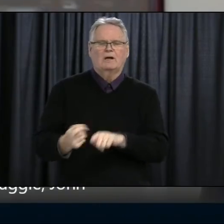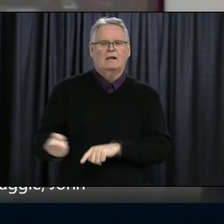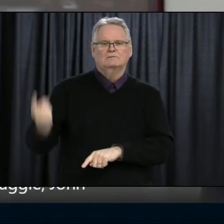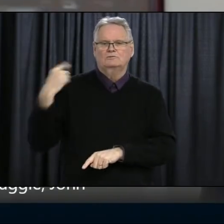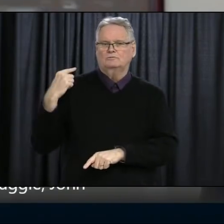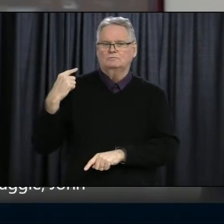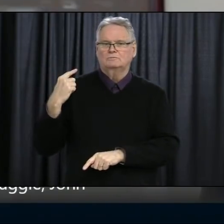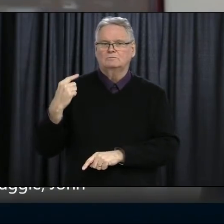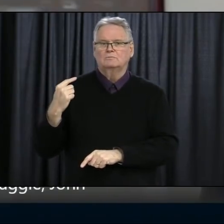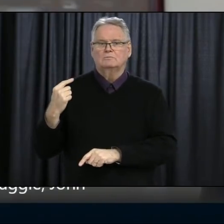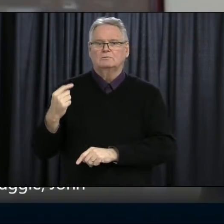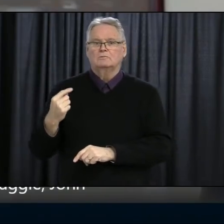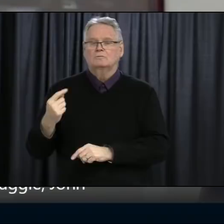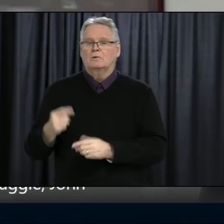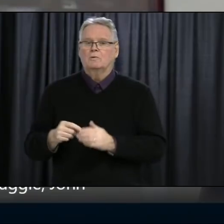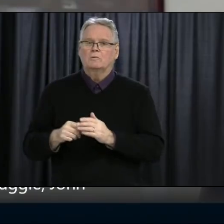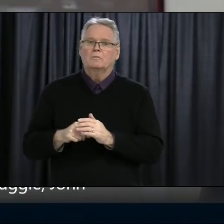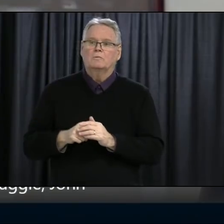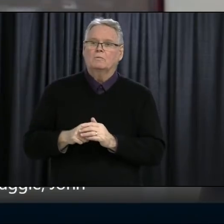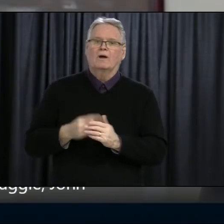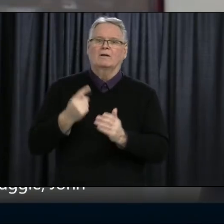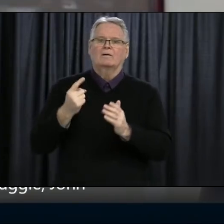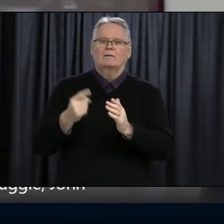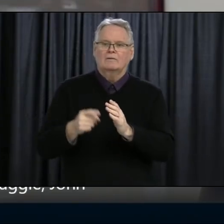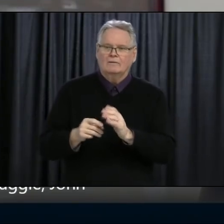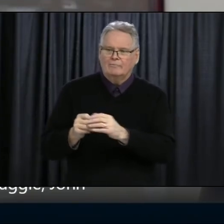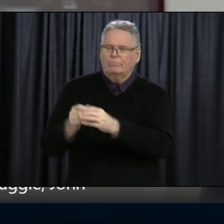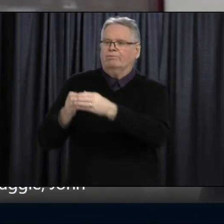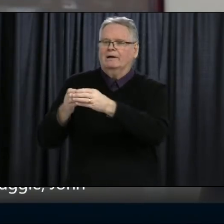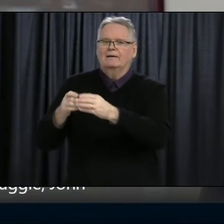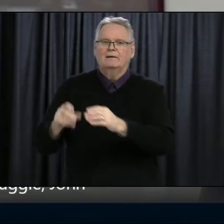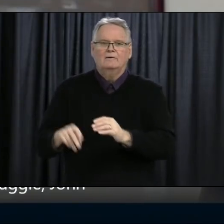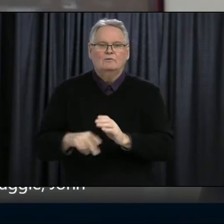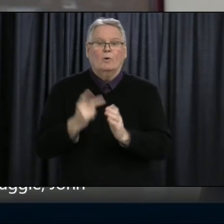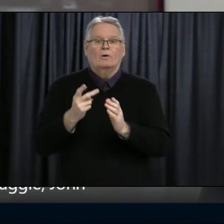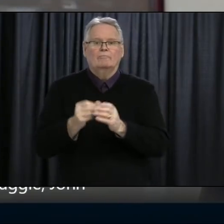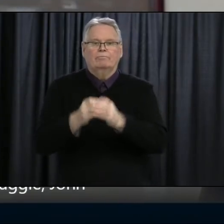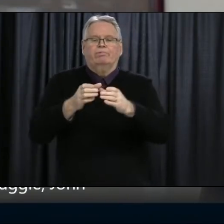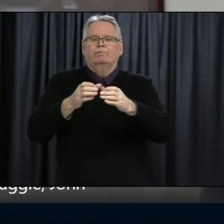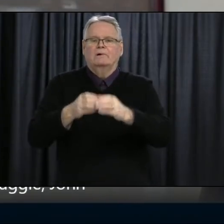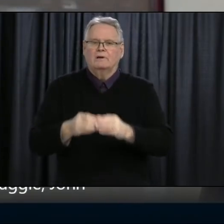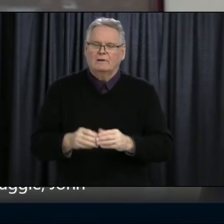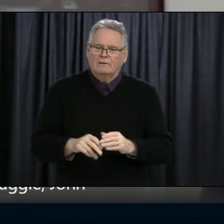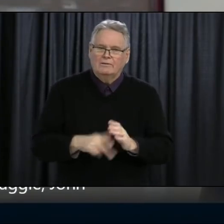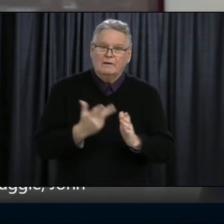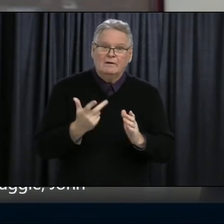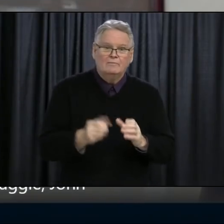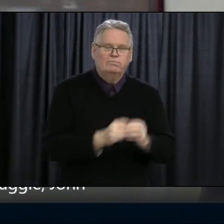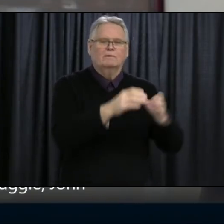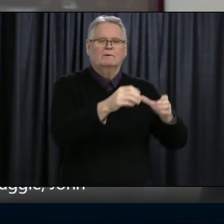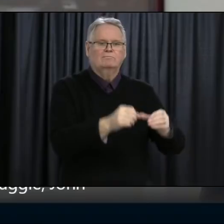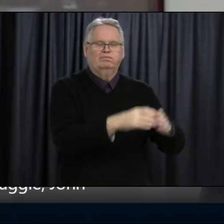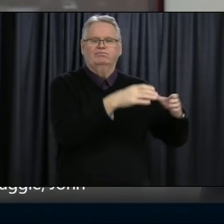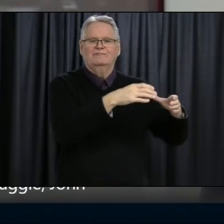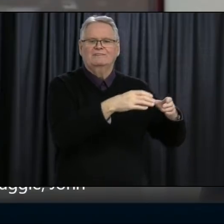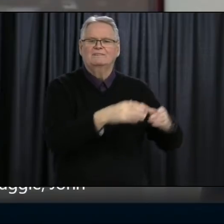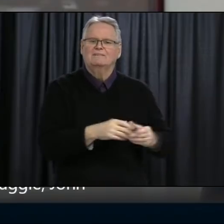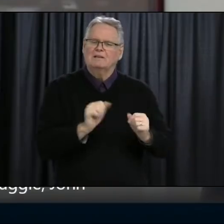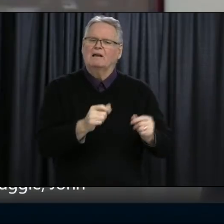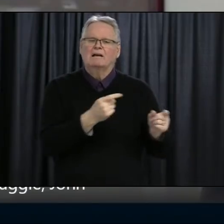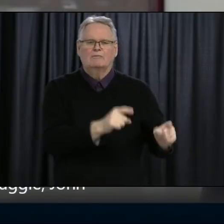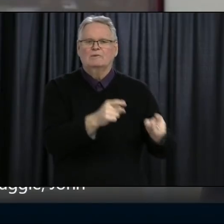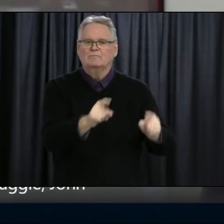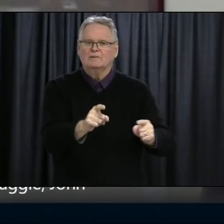we saw in the mid-fall, and we'll deal with this again. So I think with that, Premier, I'll pass the microphone